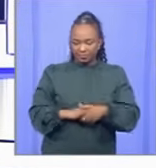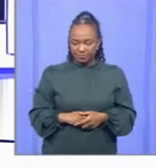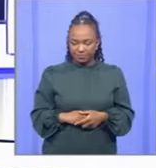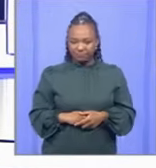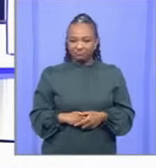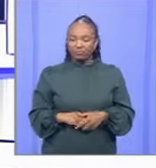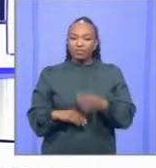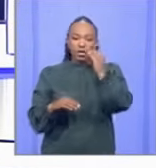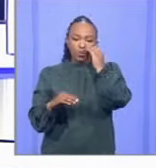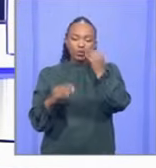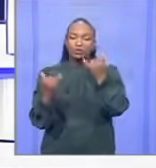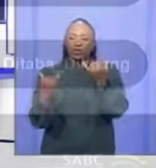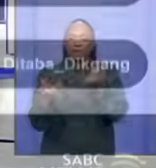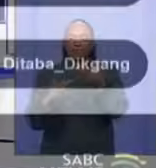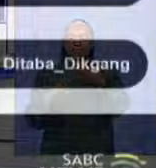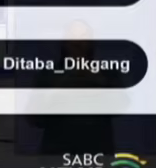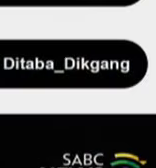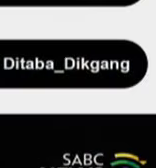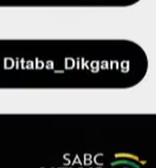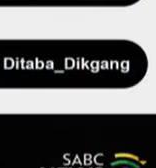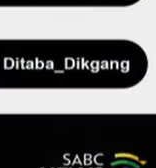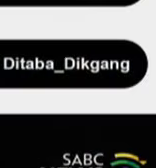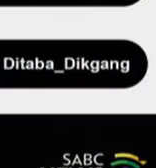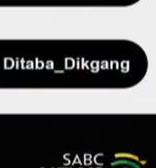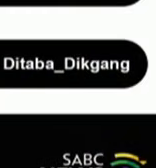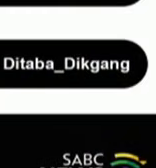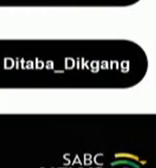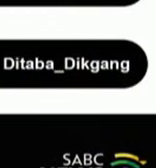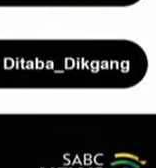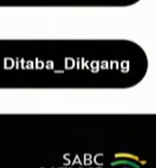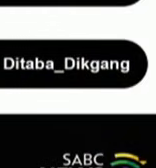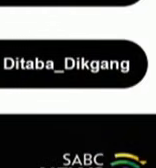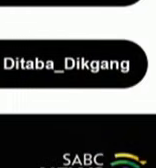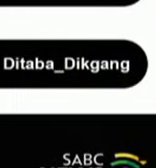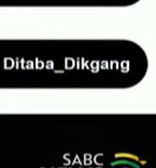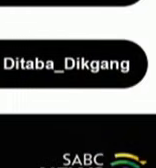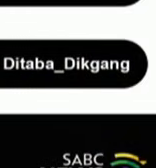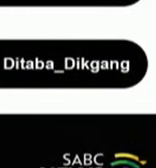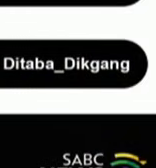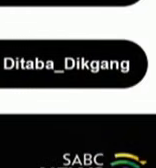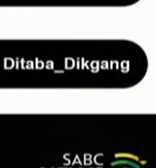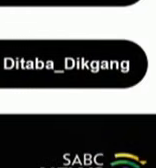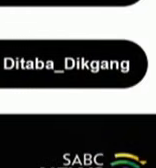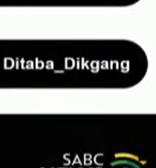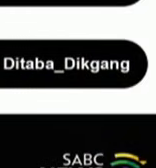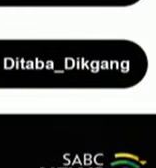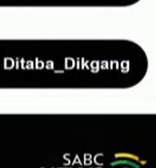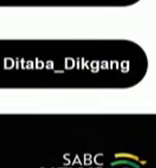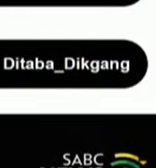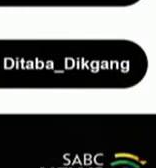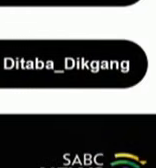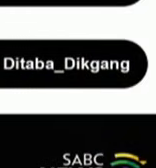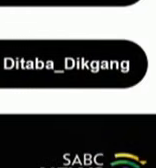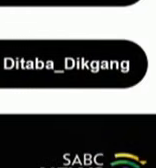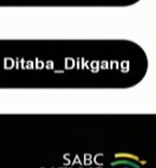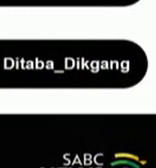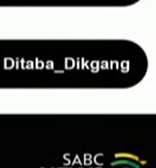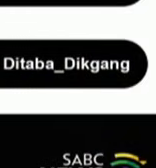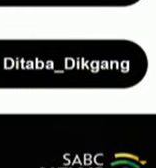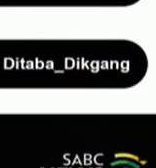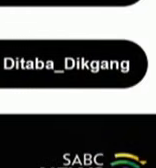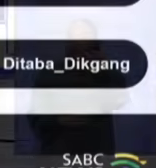Bagešo di felela mo gopolang gore ditaba tša rena di a hwetšagala go marangrang a dikgokagano fa o le ka kgathago tema gomme